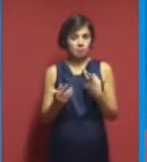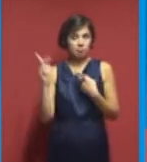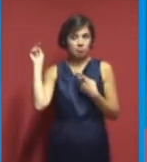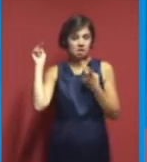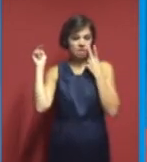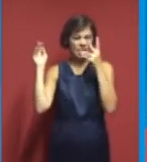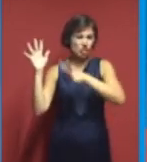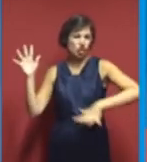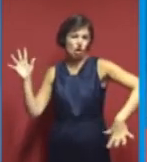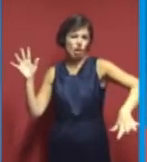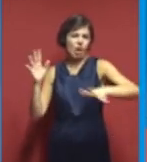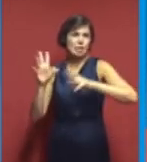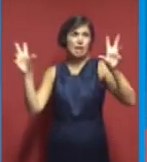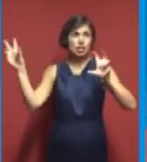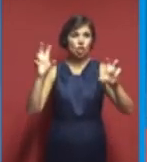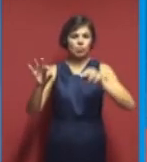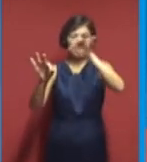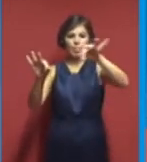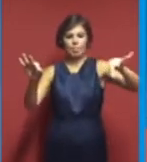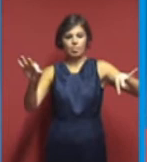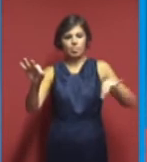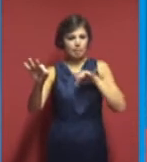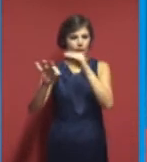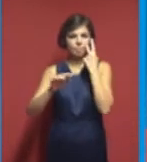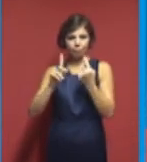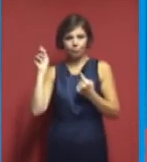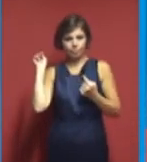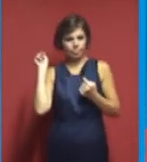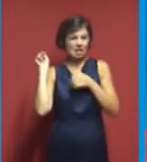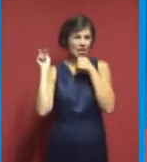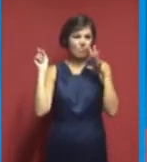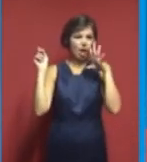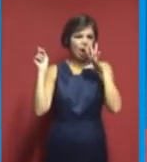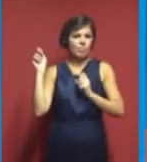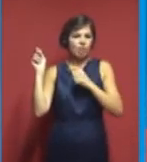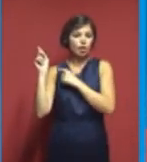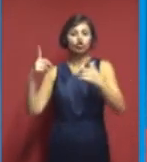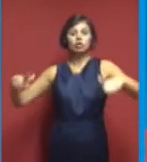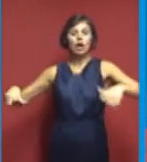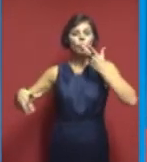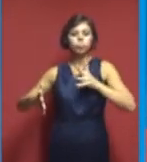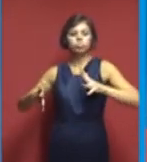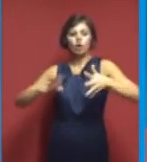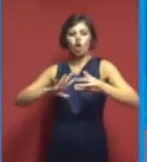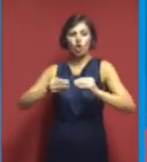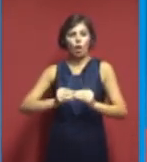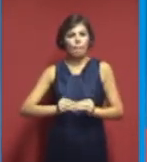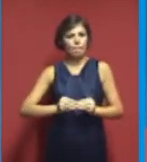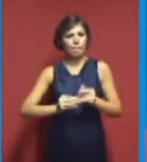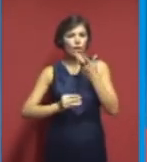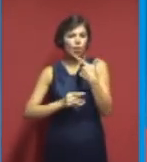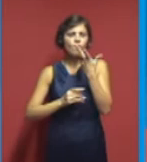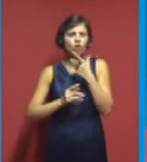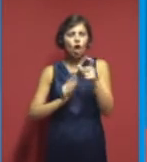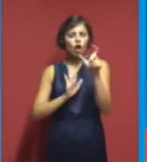data for, how I can understand it, and how I can really make change in my city. So as I said, it's very important, the moment